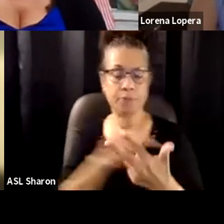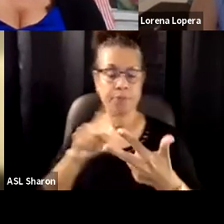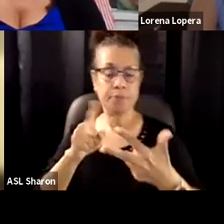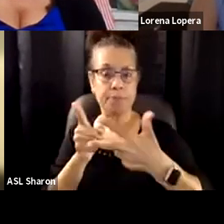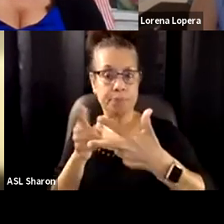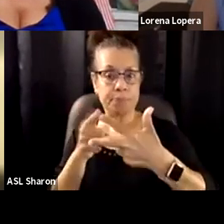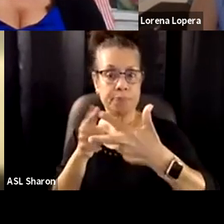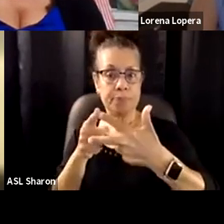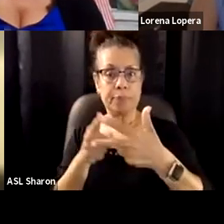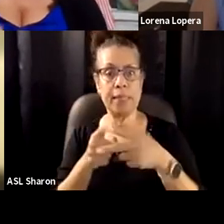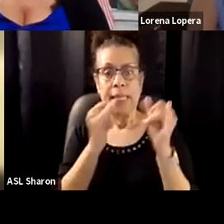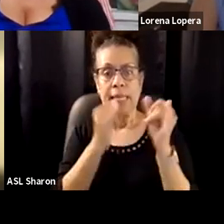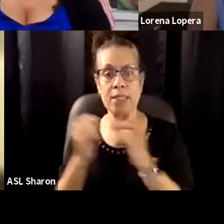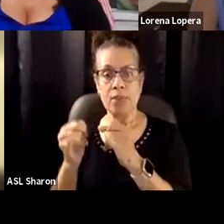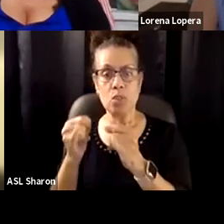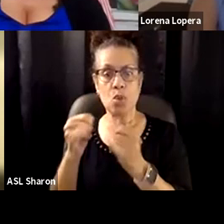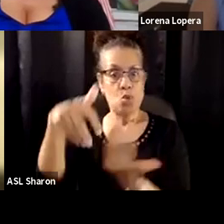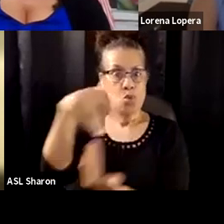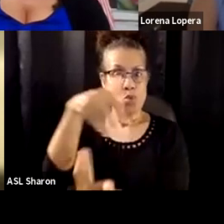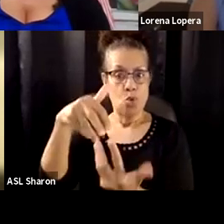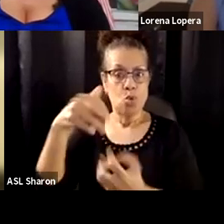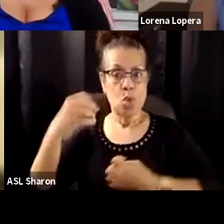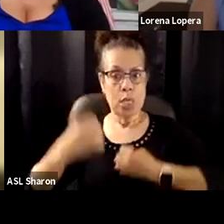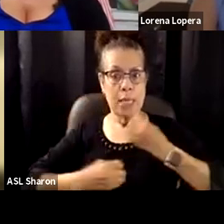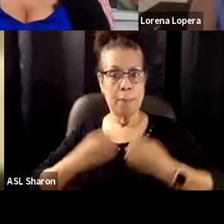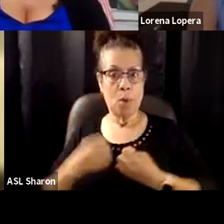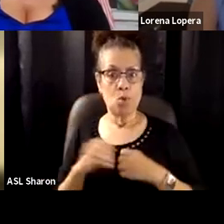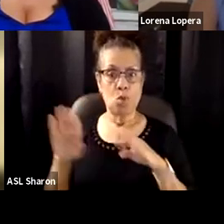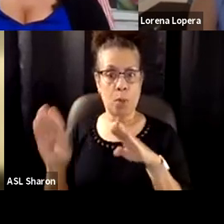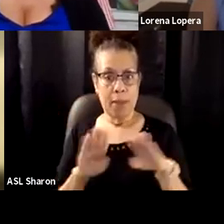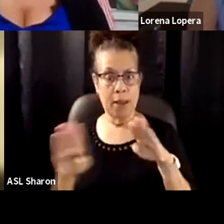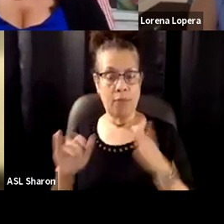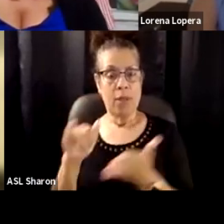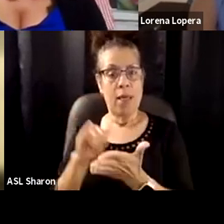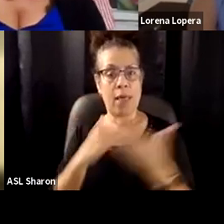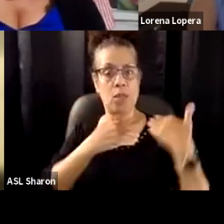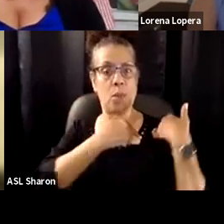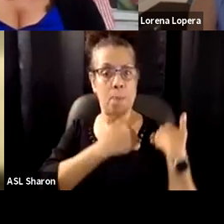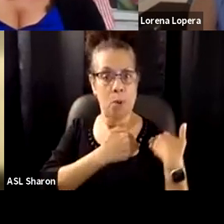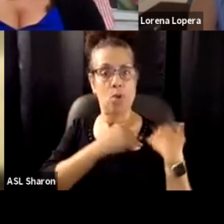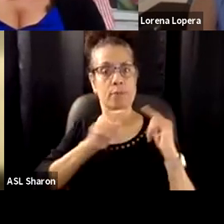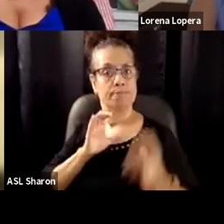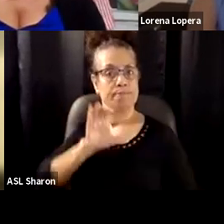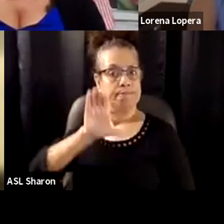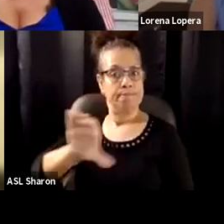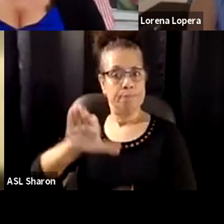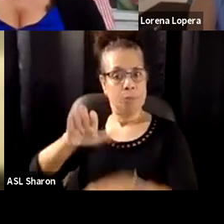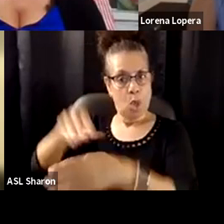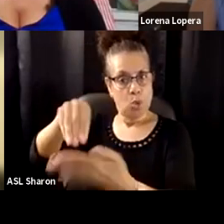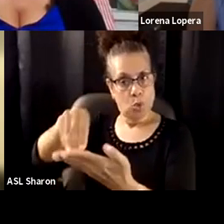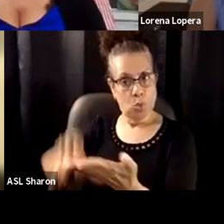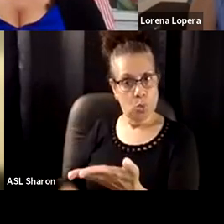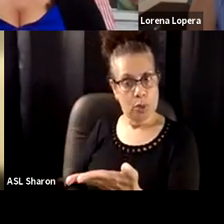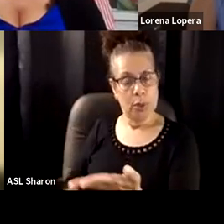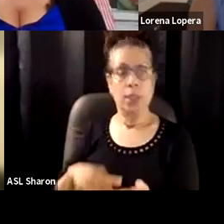individualistic social and emotional behaviorist approach which places the burden on students while ignoring